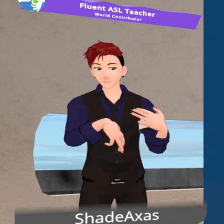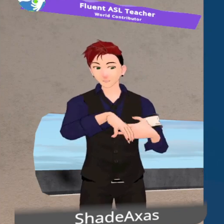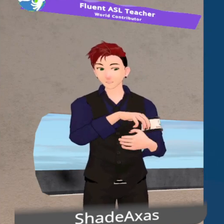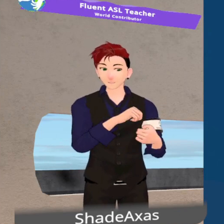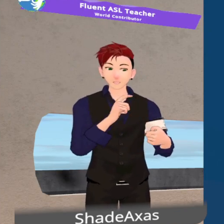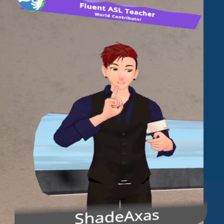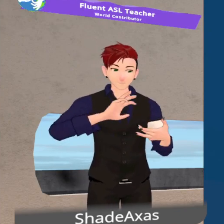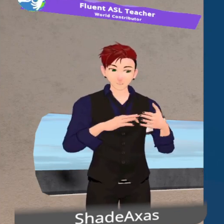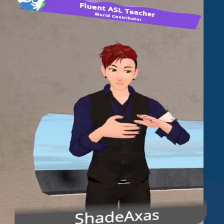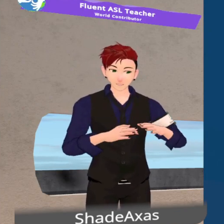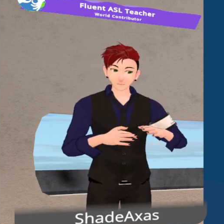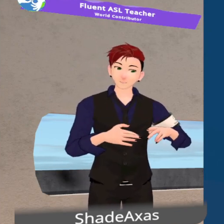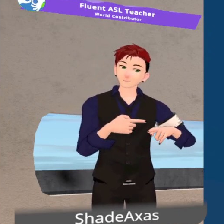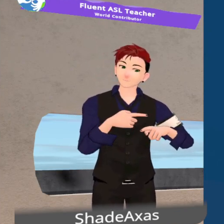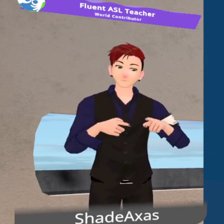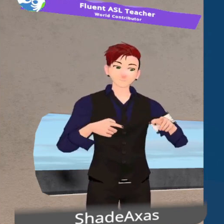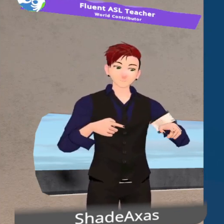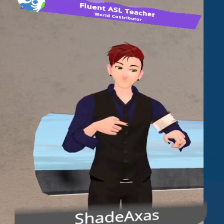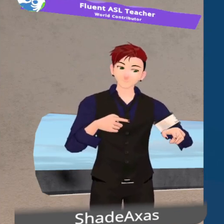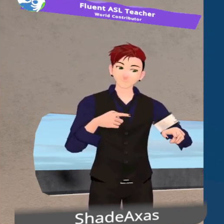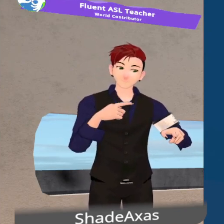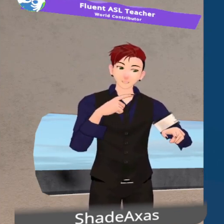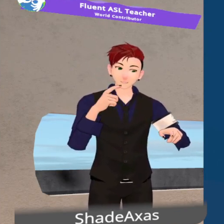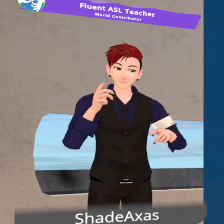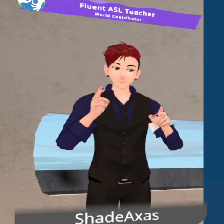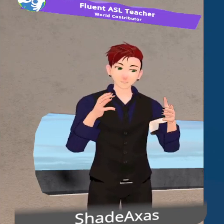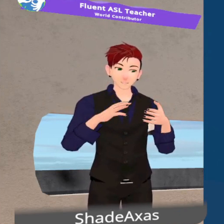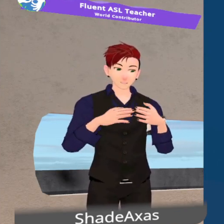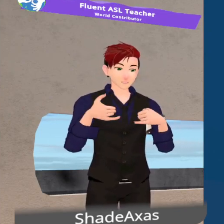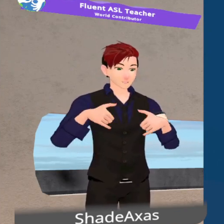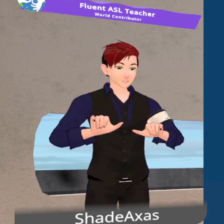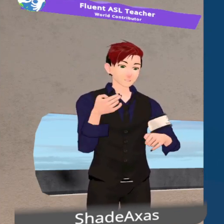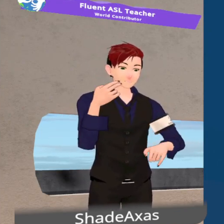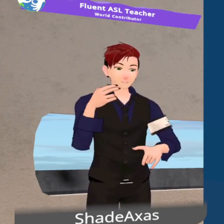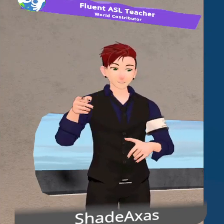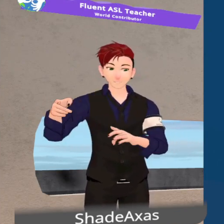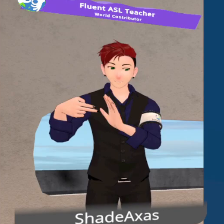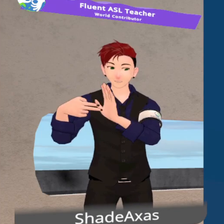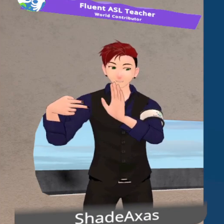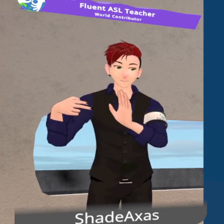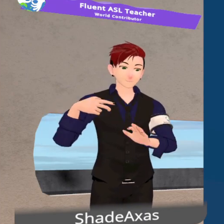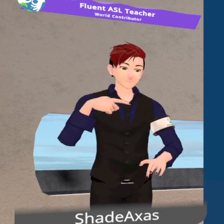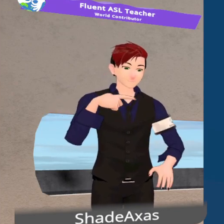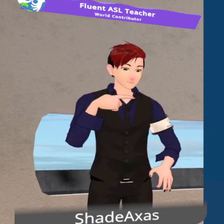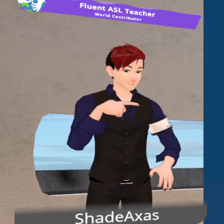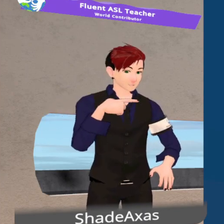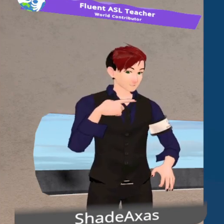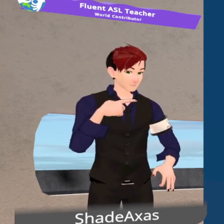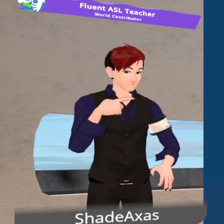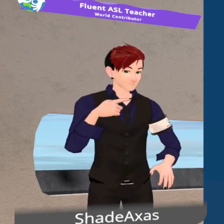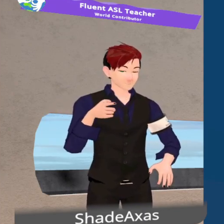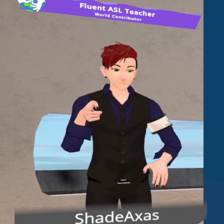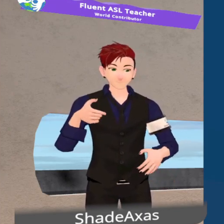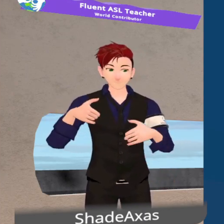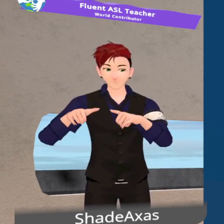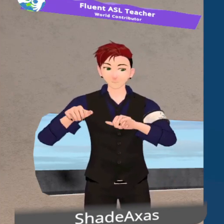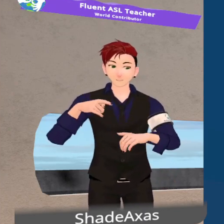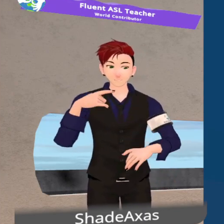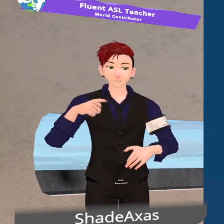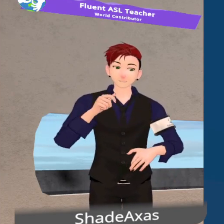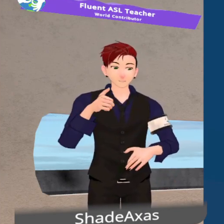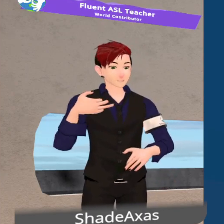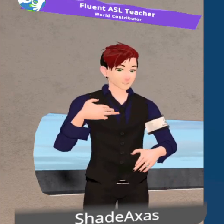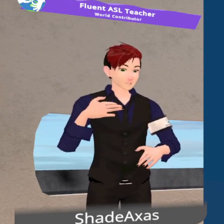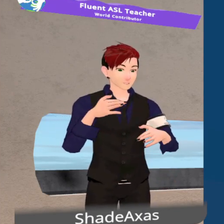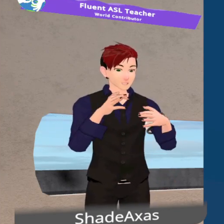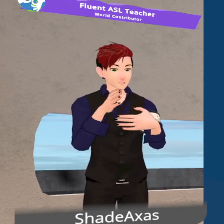they can fully interact with the deaf community. But the deaf community still sees them as hearing. They are